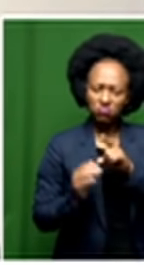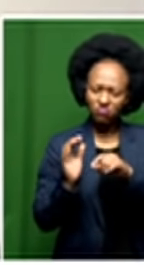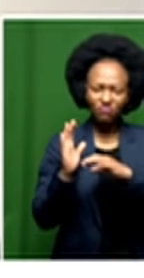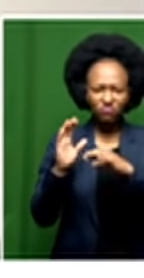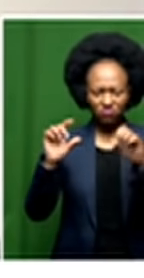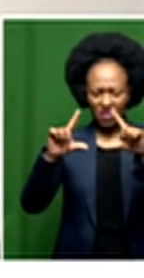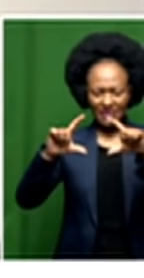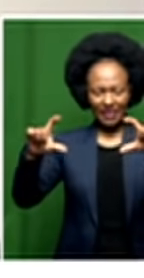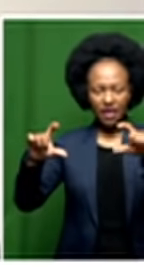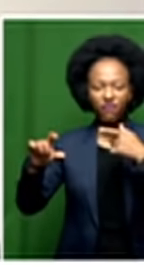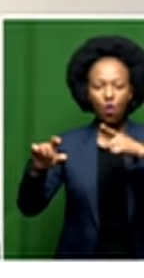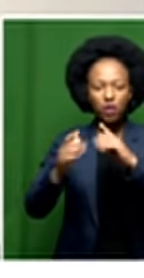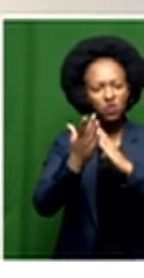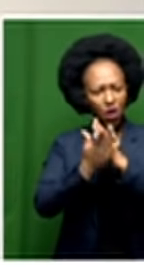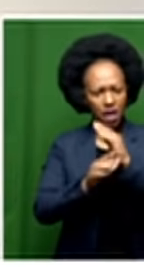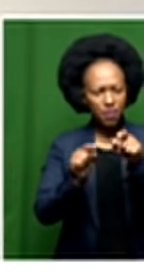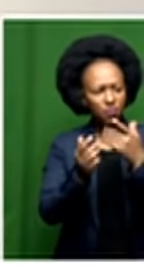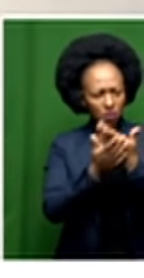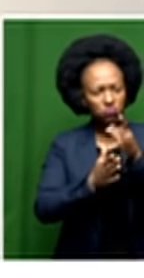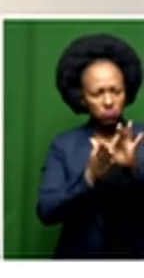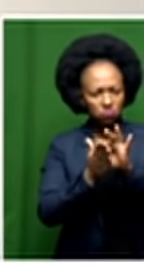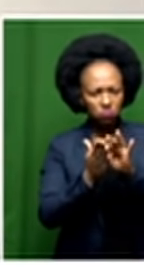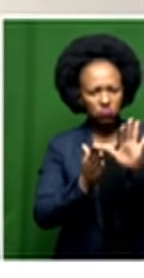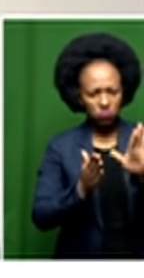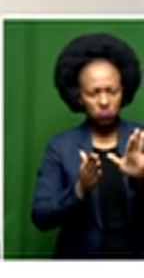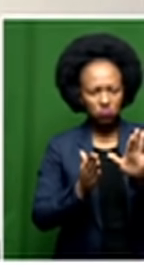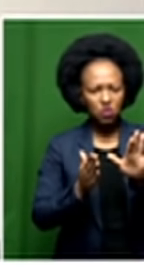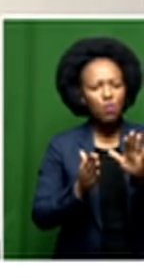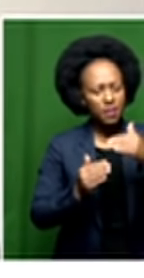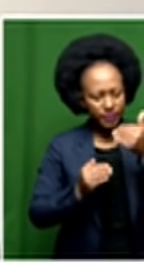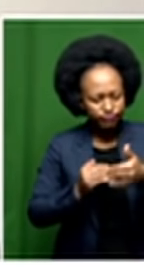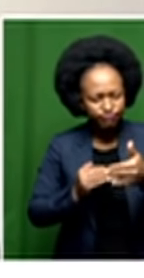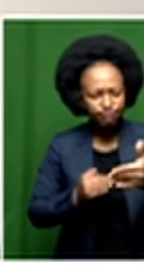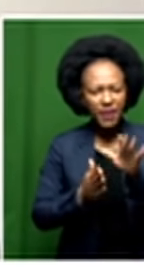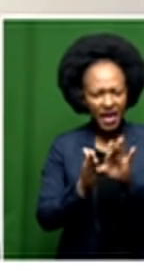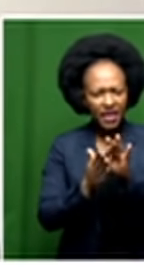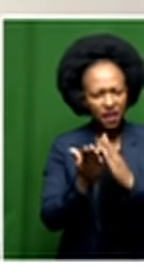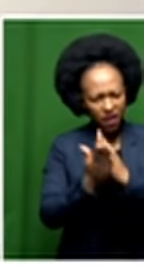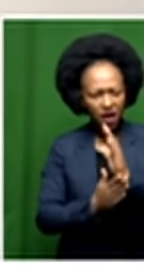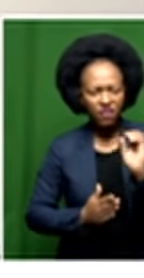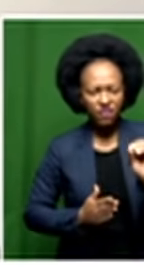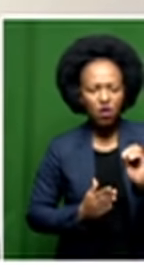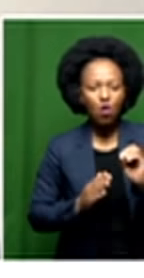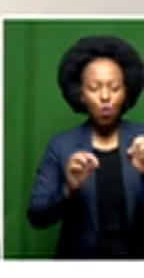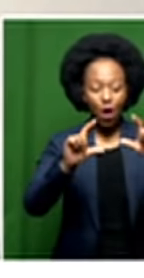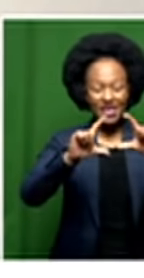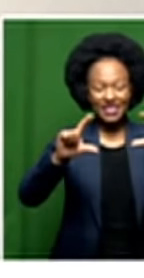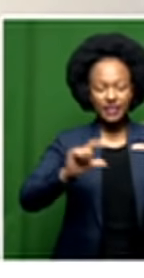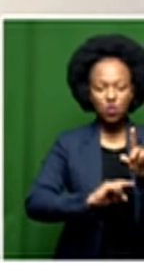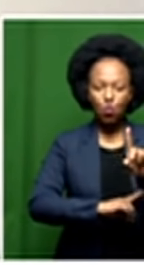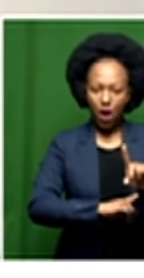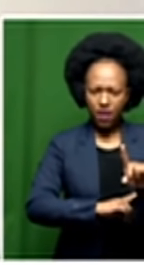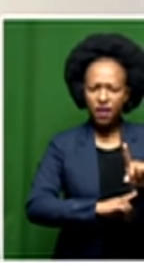which is in Section 19. So you are entitled to regular elections, as well as Section 1. You are entitled to